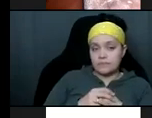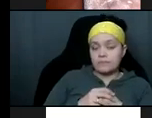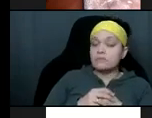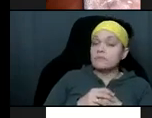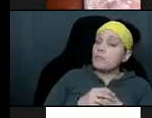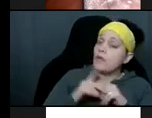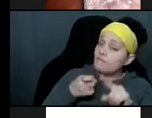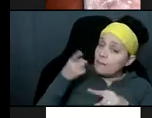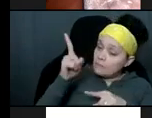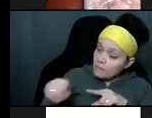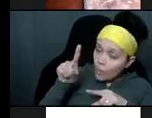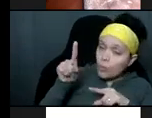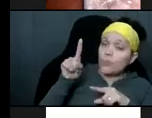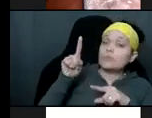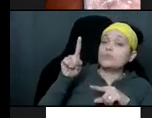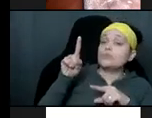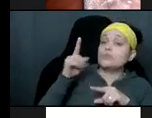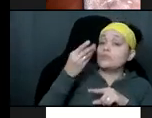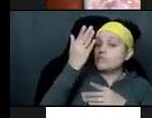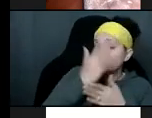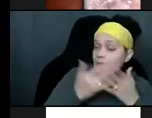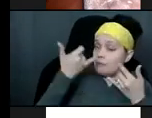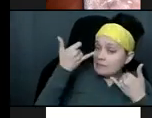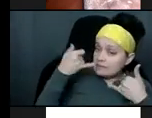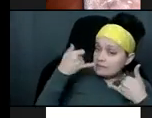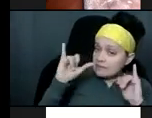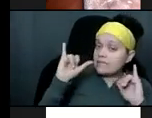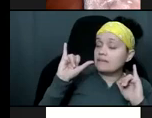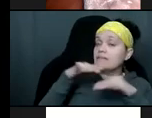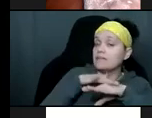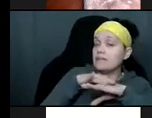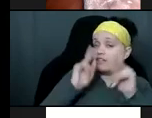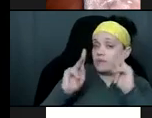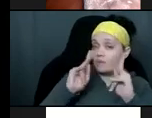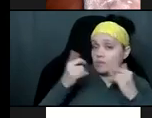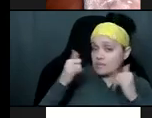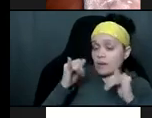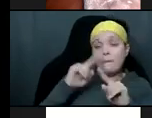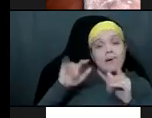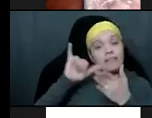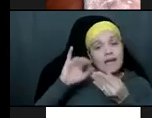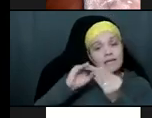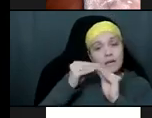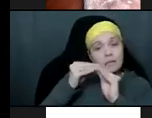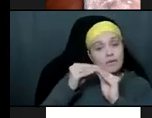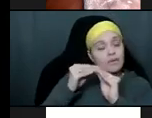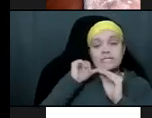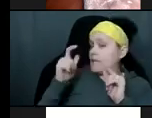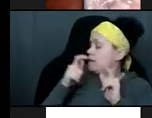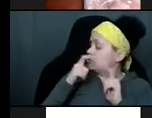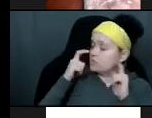Of those, some are still native peoples, but that number is not too